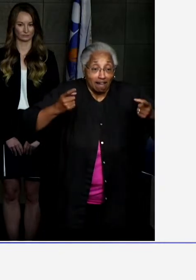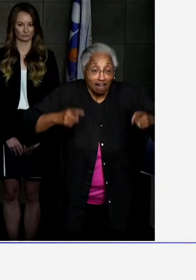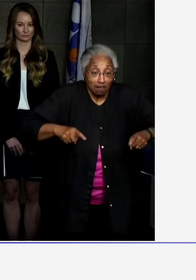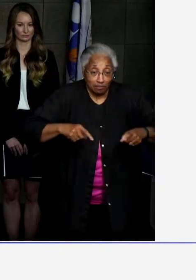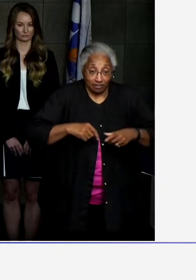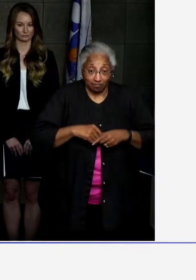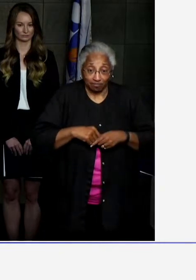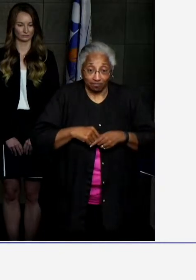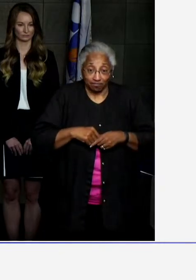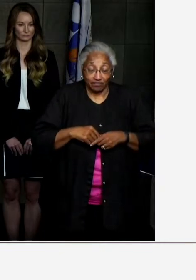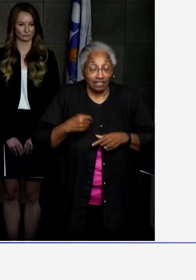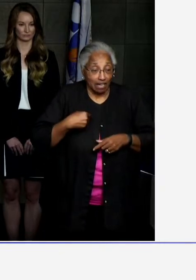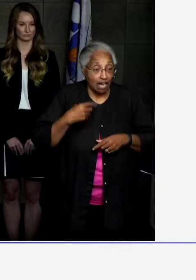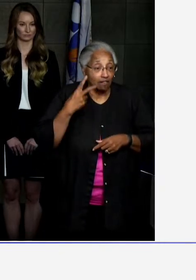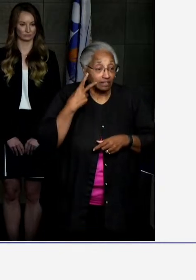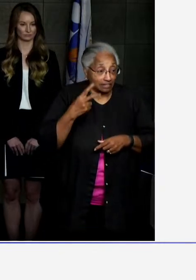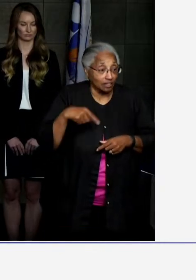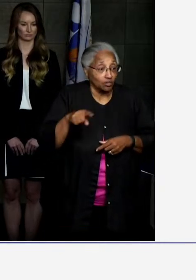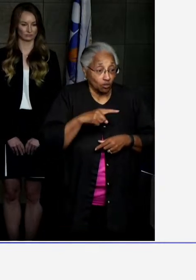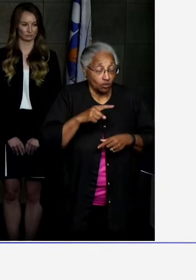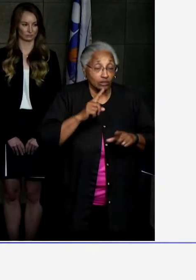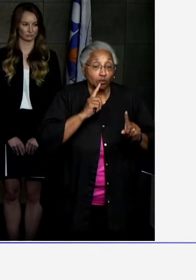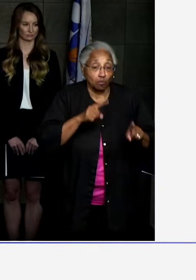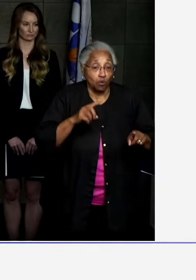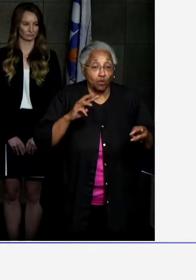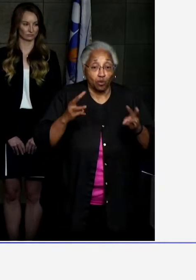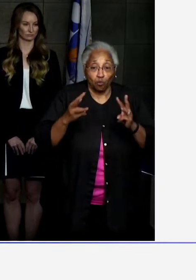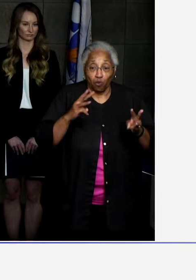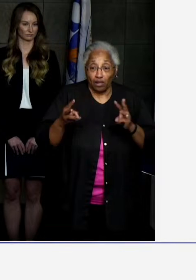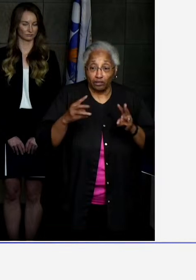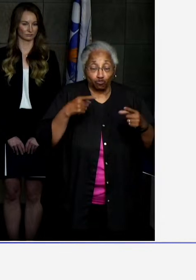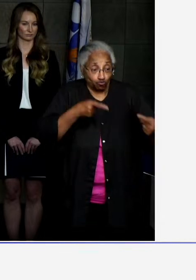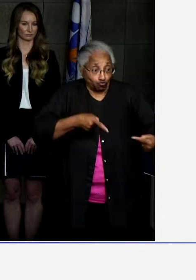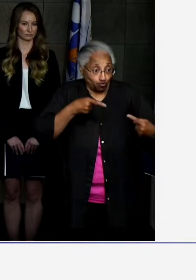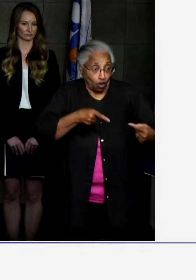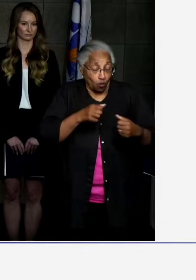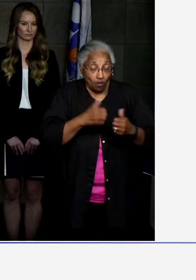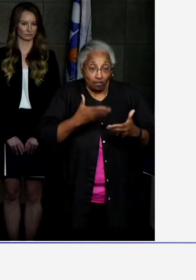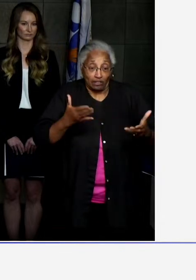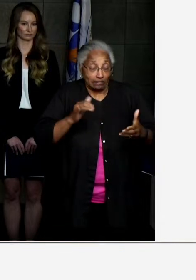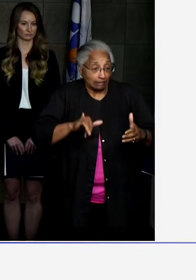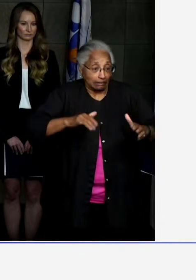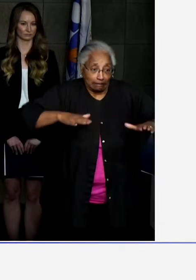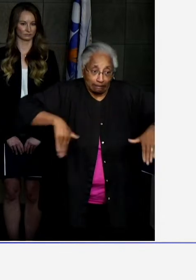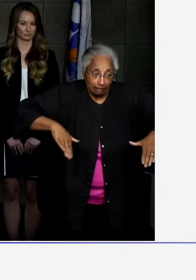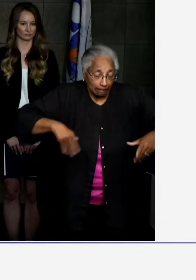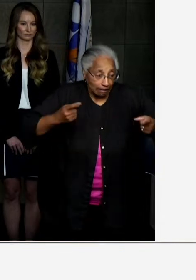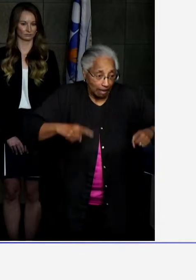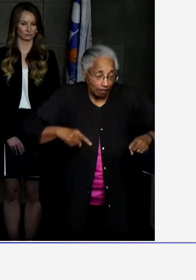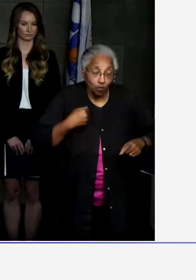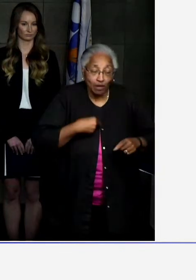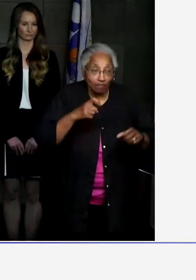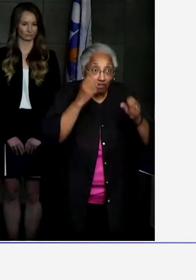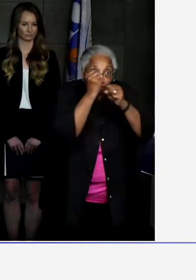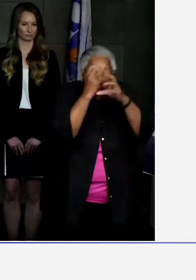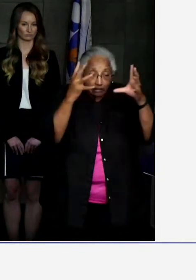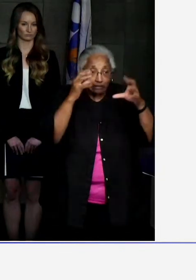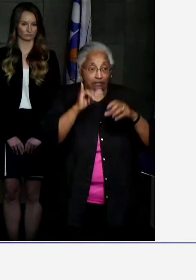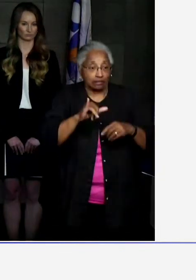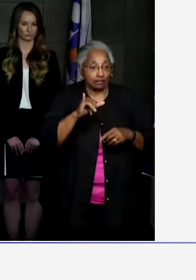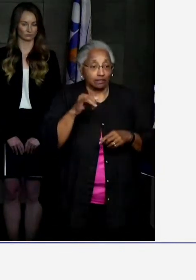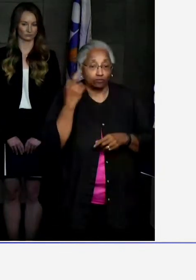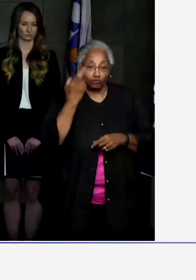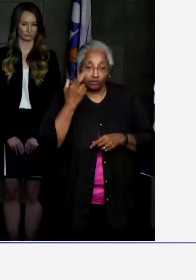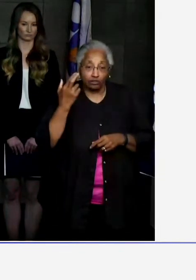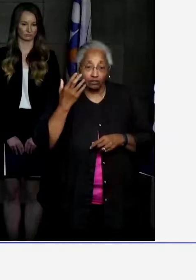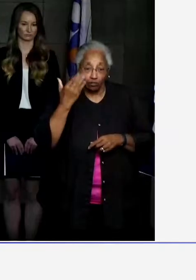thing to communicate. I've seen meteorologists struggle with what's never happened before, right? So we've got to be able to visualize that. So that's why we're working so hard on the